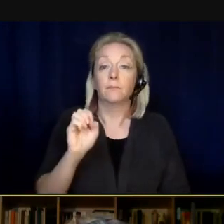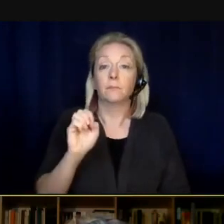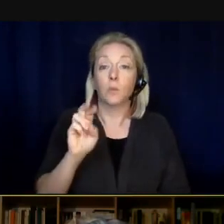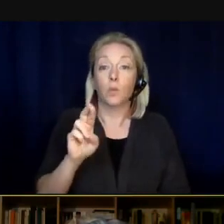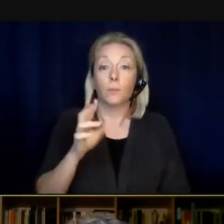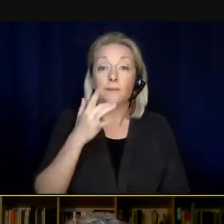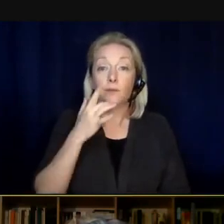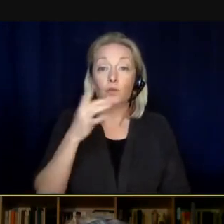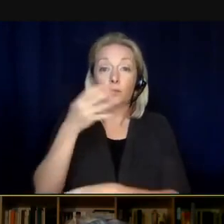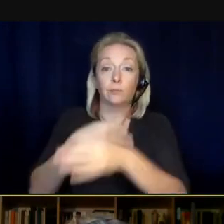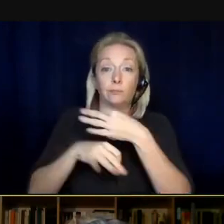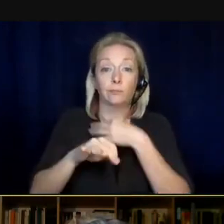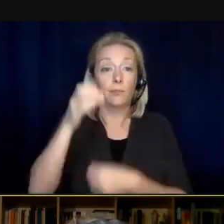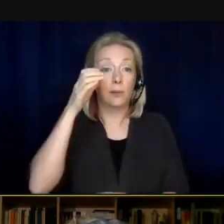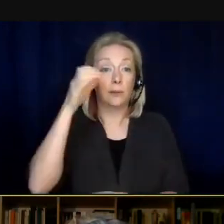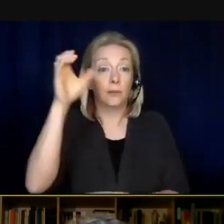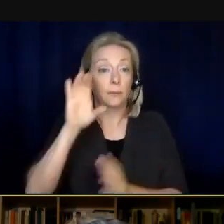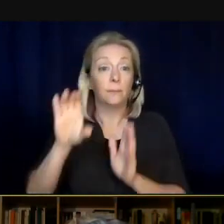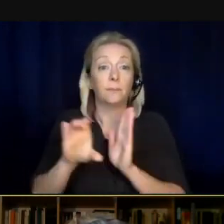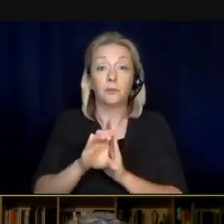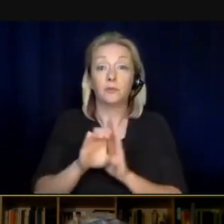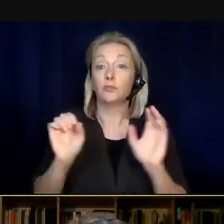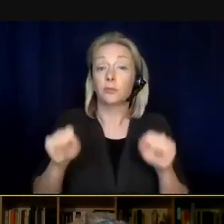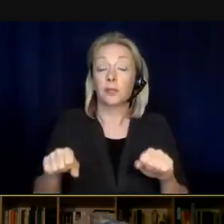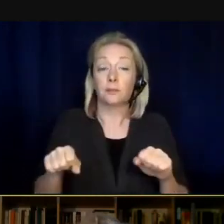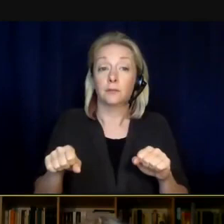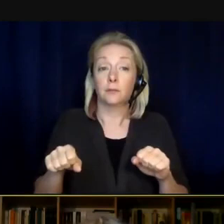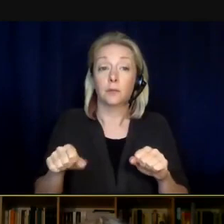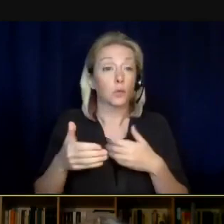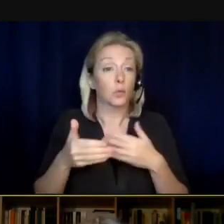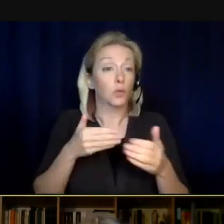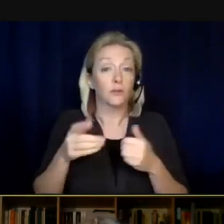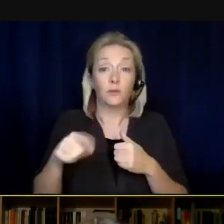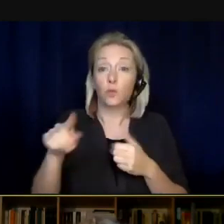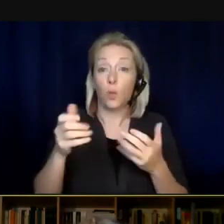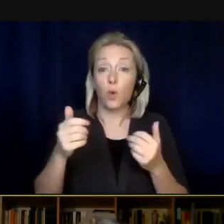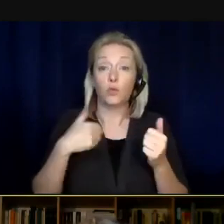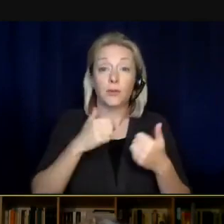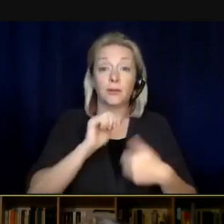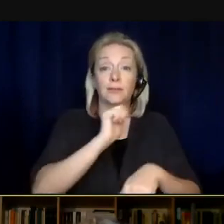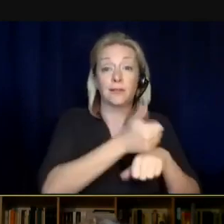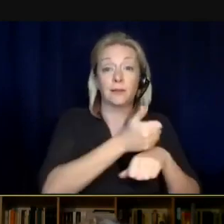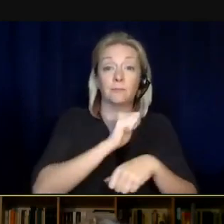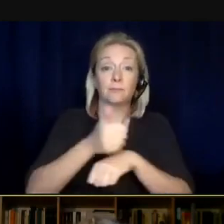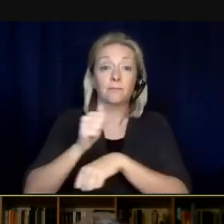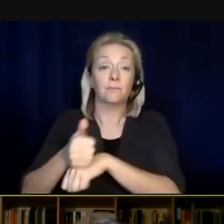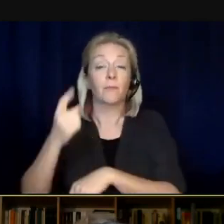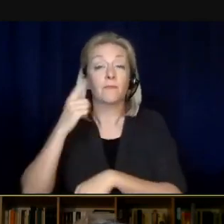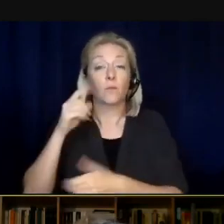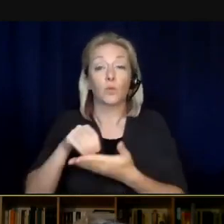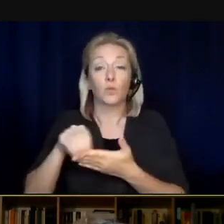picture, you can do that. So whatever you want, you can lay it out here for your students in this